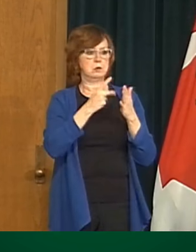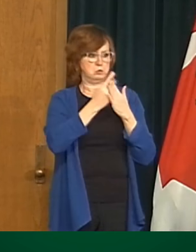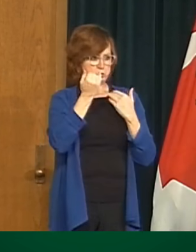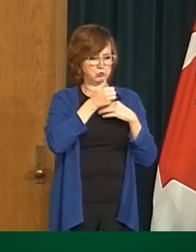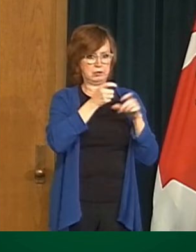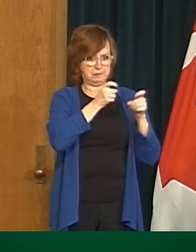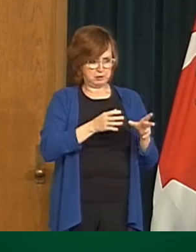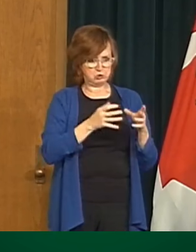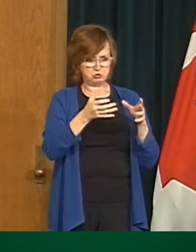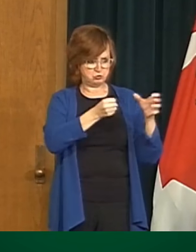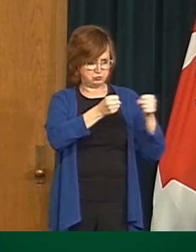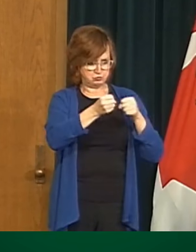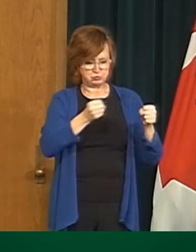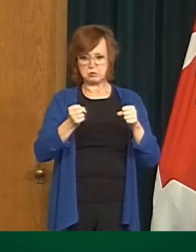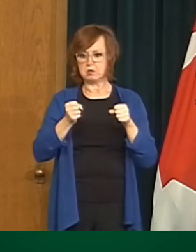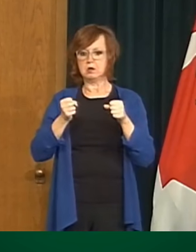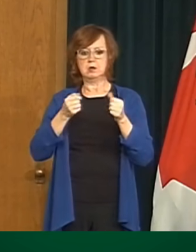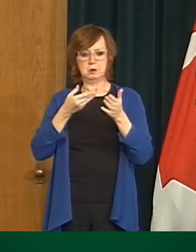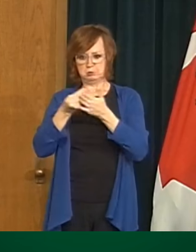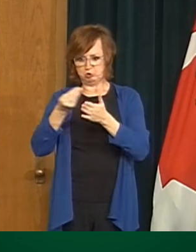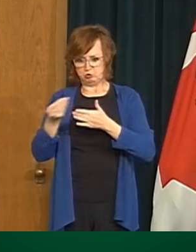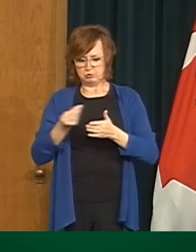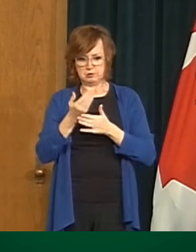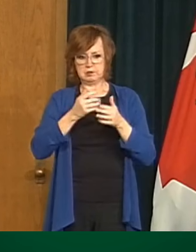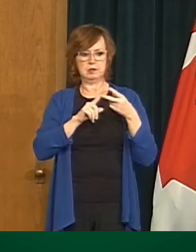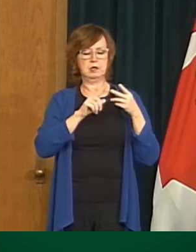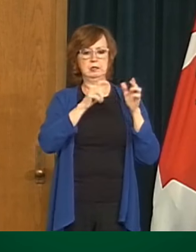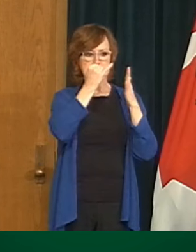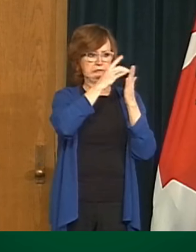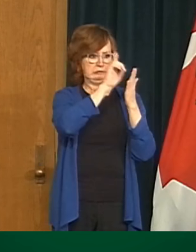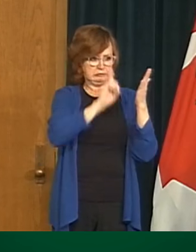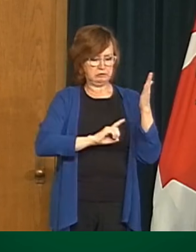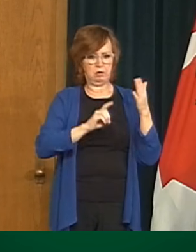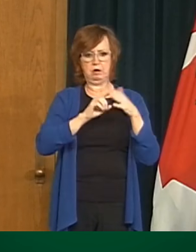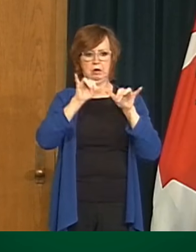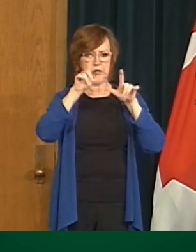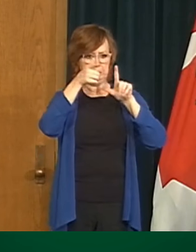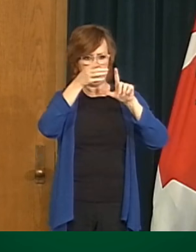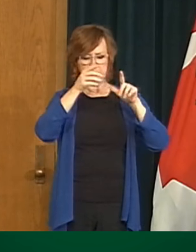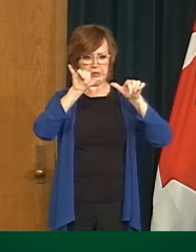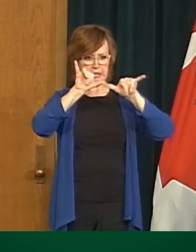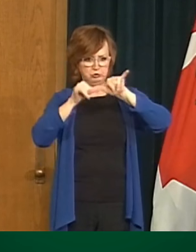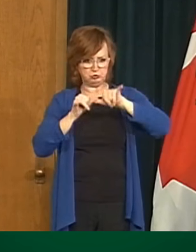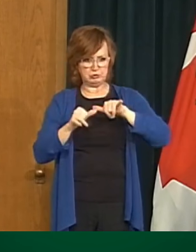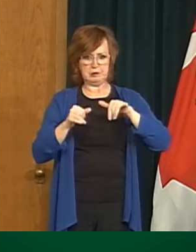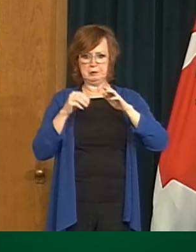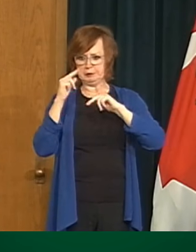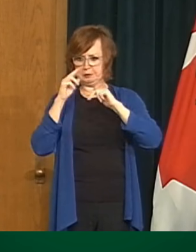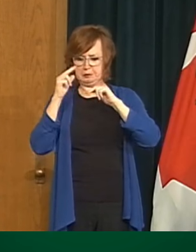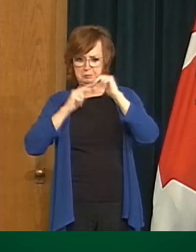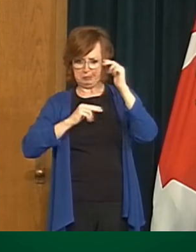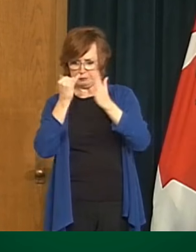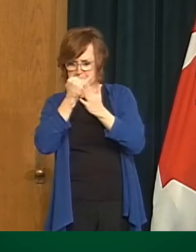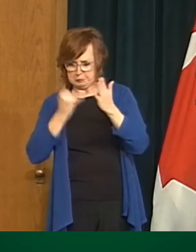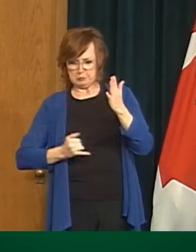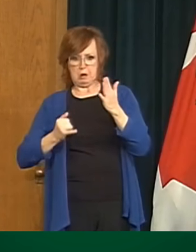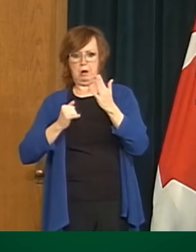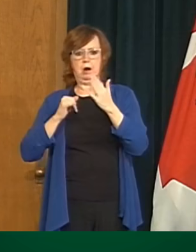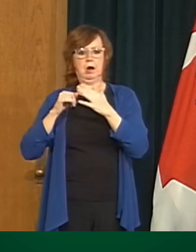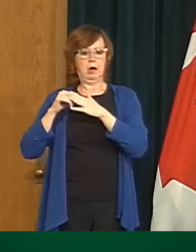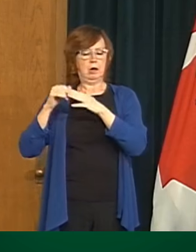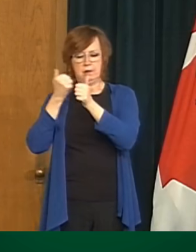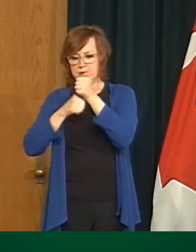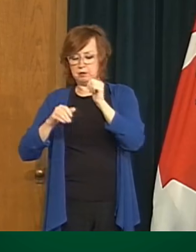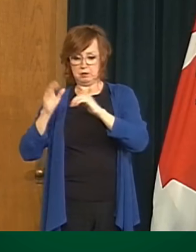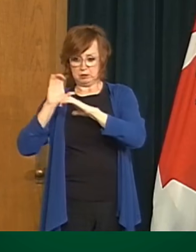expertise. The design, the engineering, the architecture, construction, and project management costs are included in this total, and with